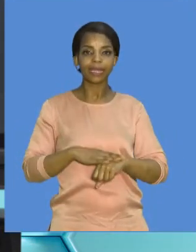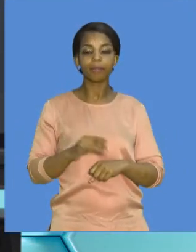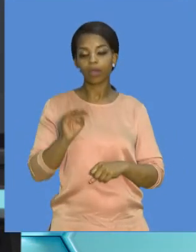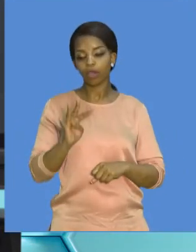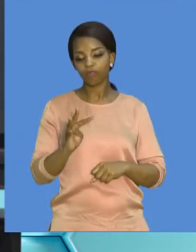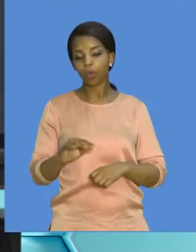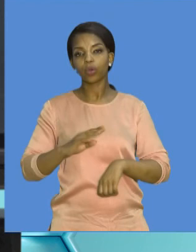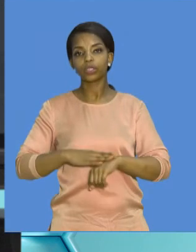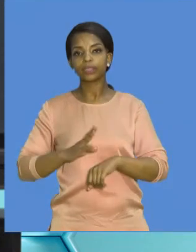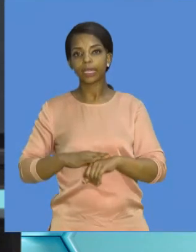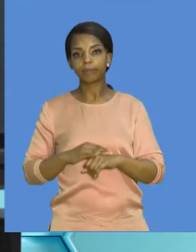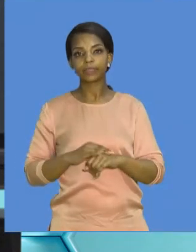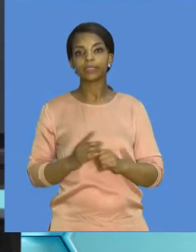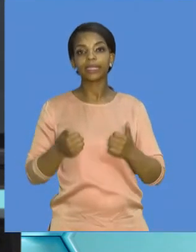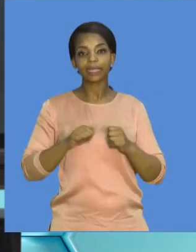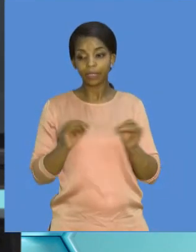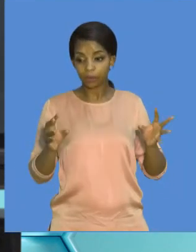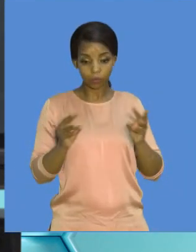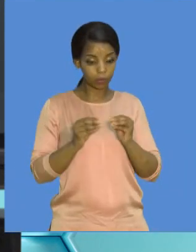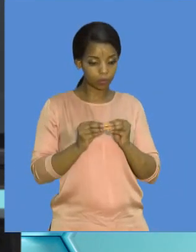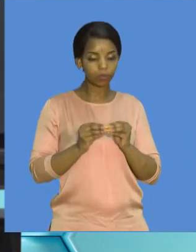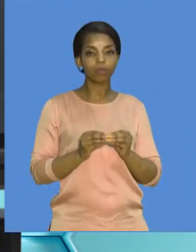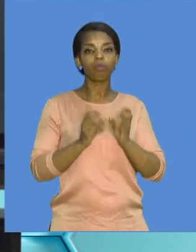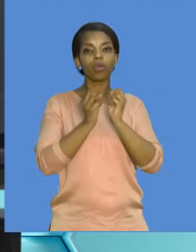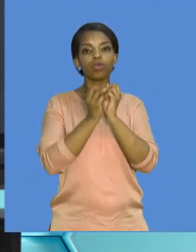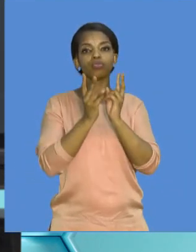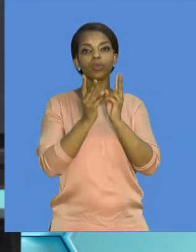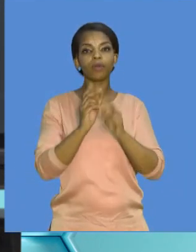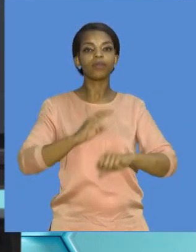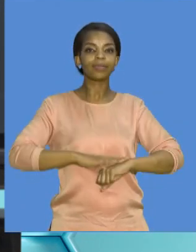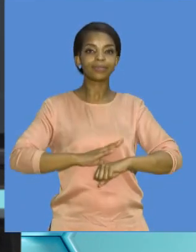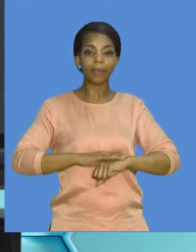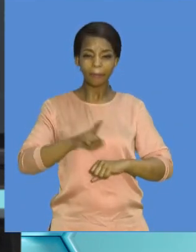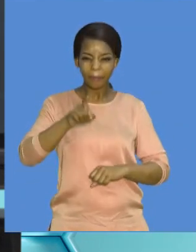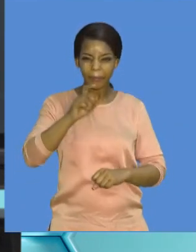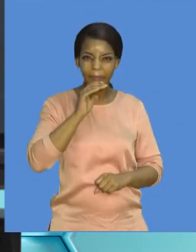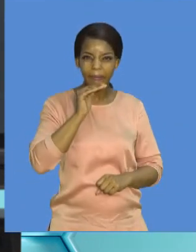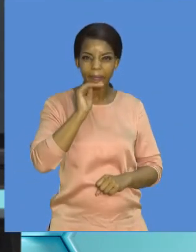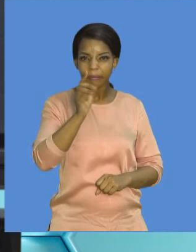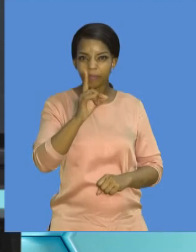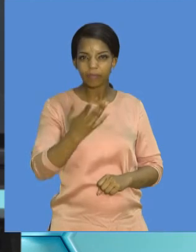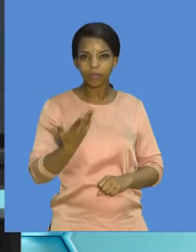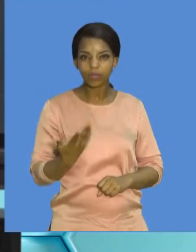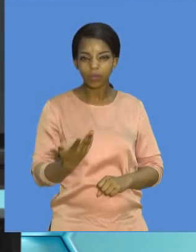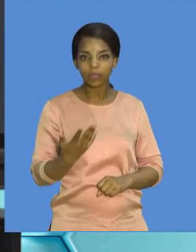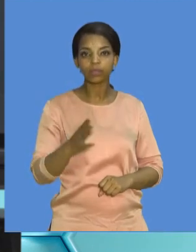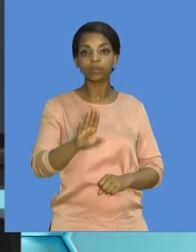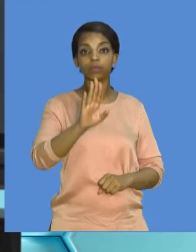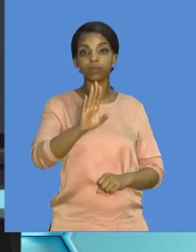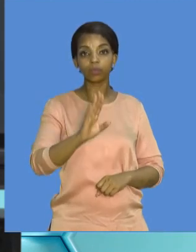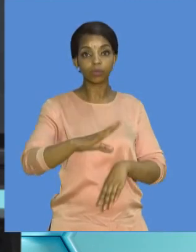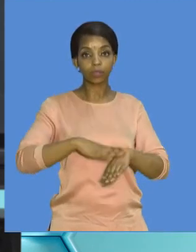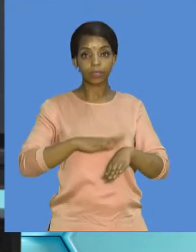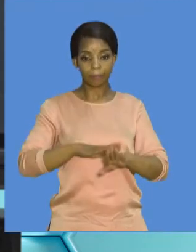they got it how many times? 12 times. Like that, like that. So what does this mean? The compounding period, you will